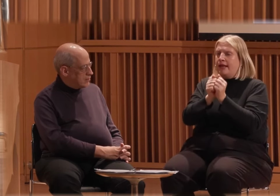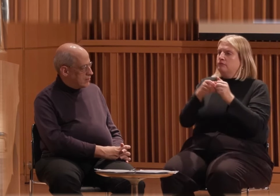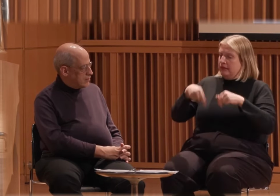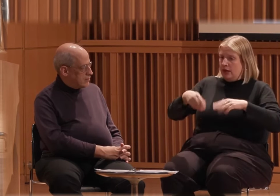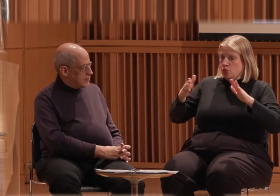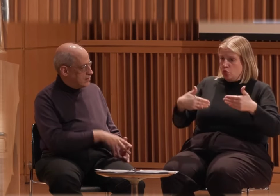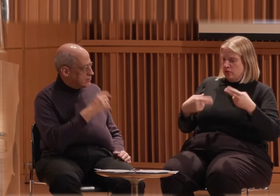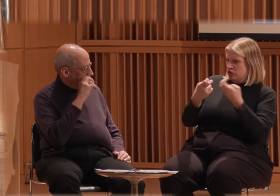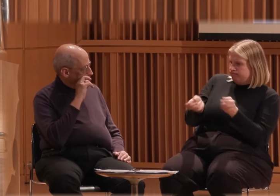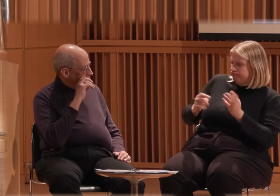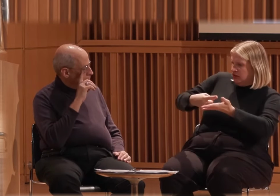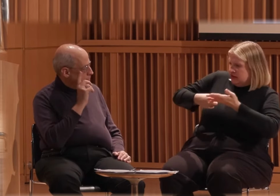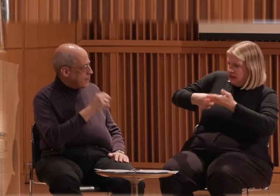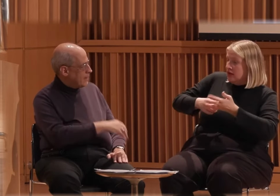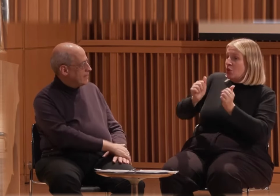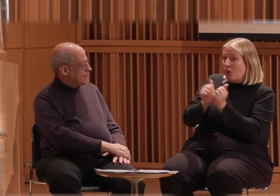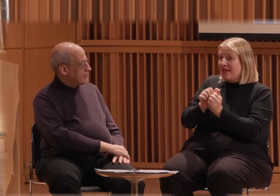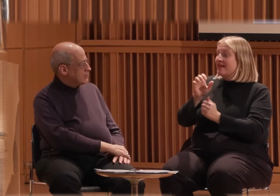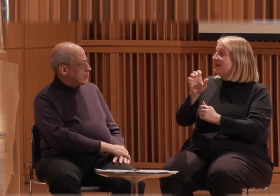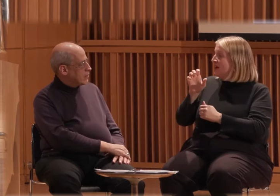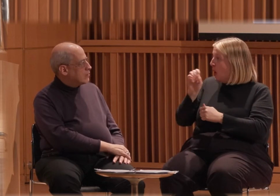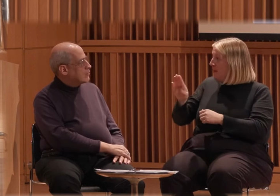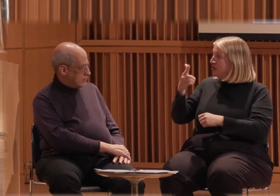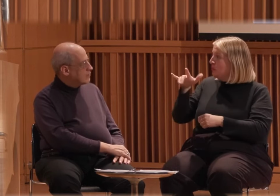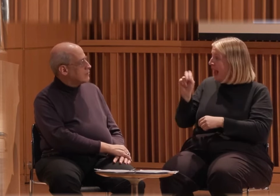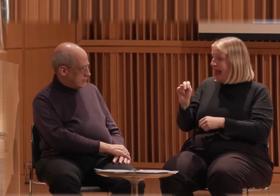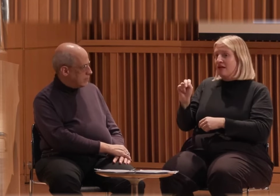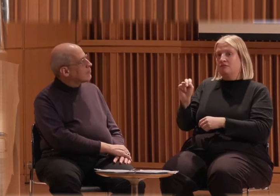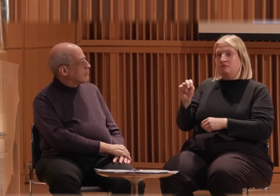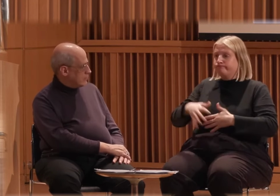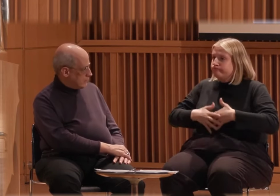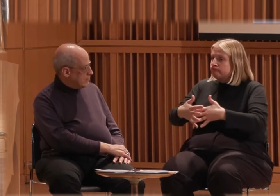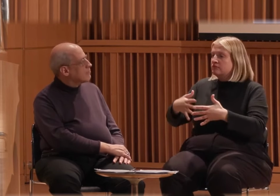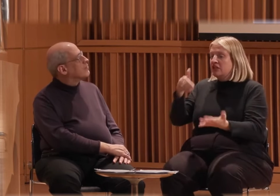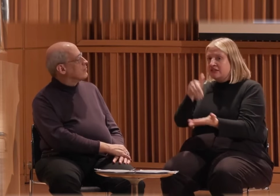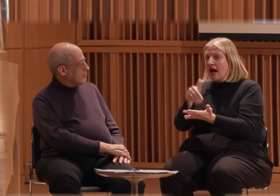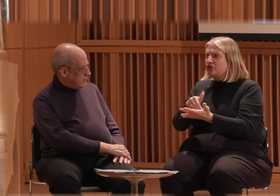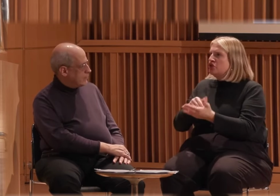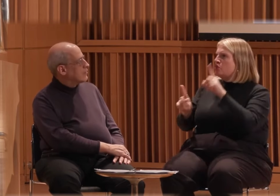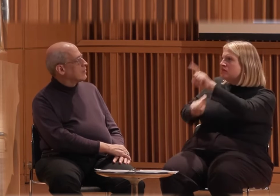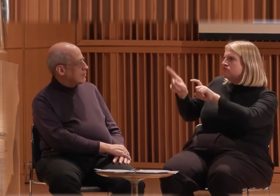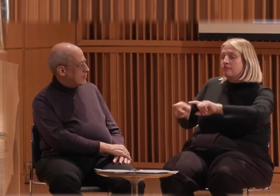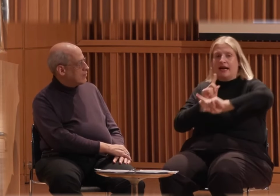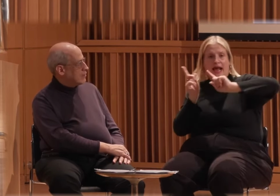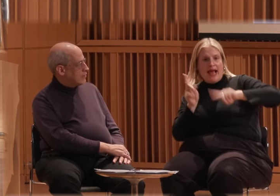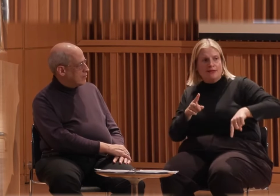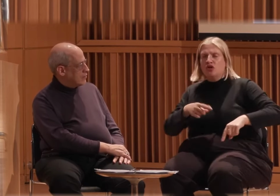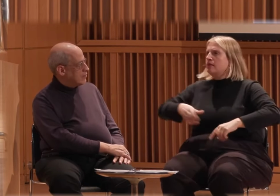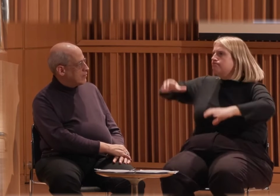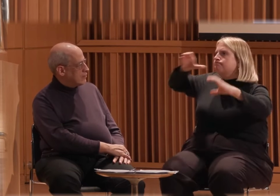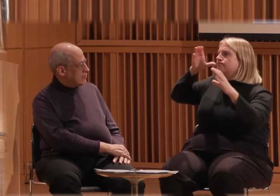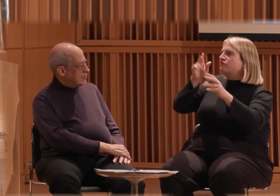talk about it with obstetricians and experts on hand to answer their questions, and they listen to people from